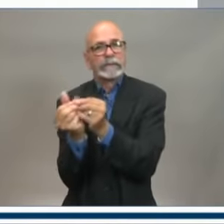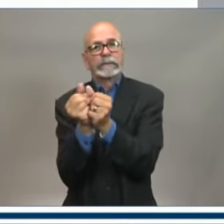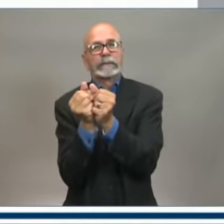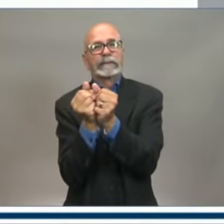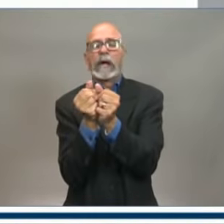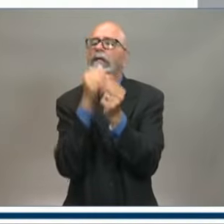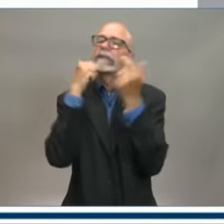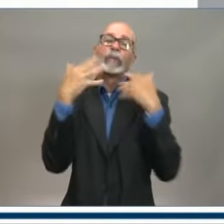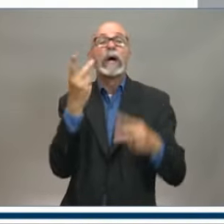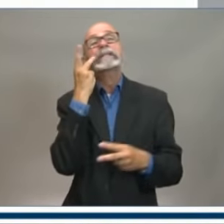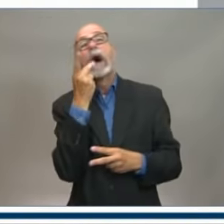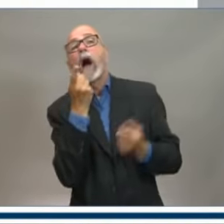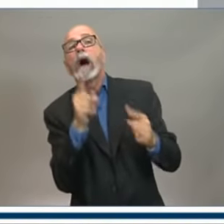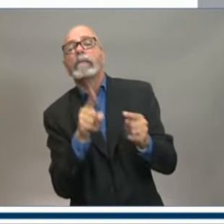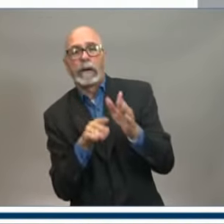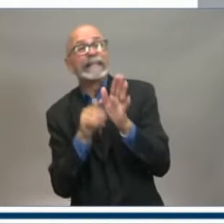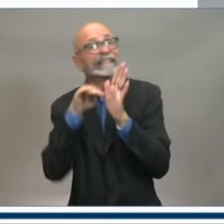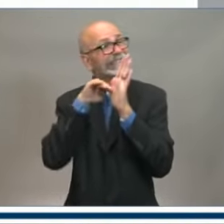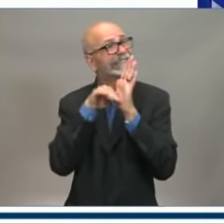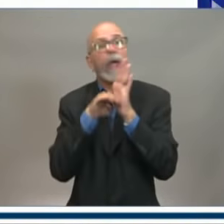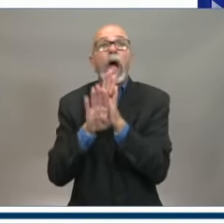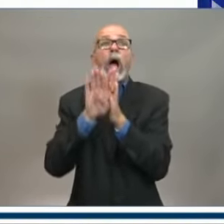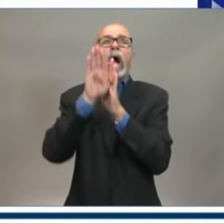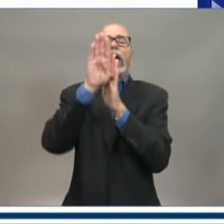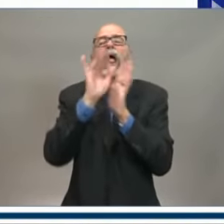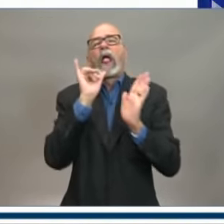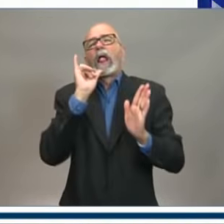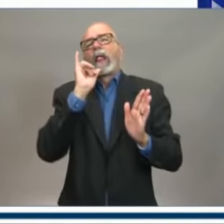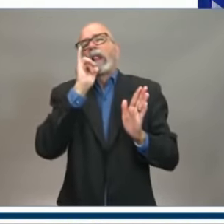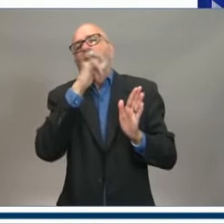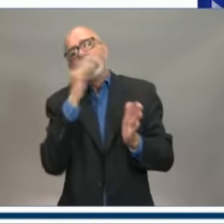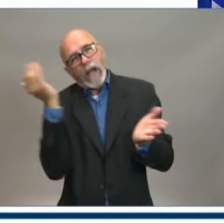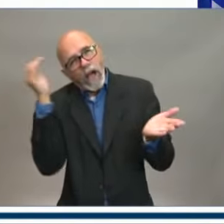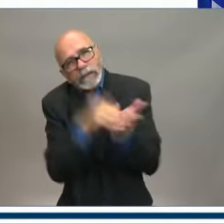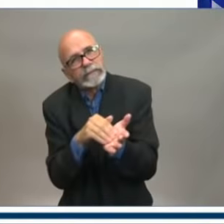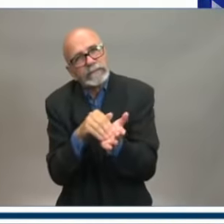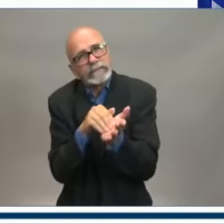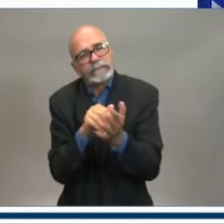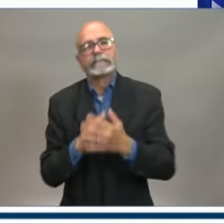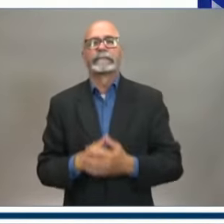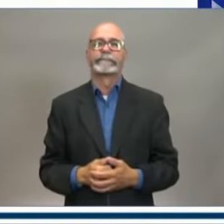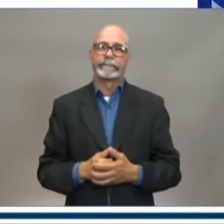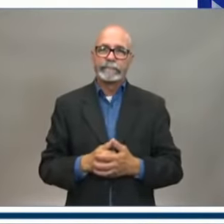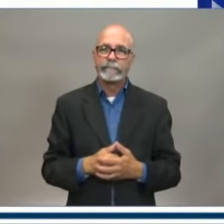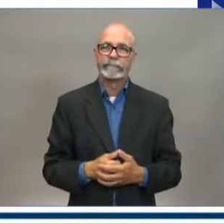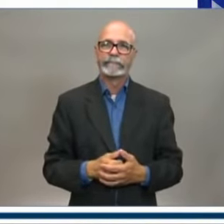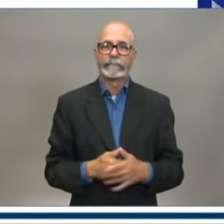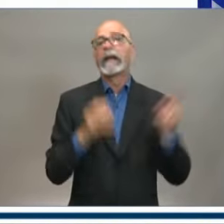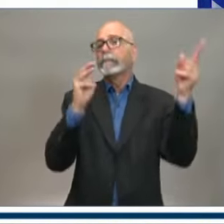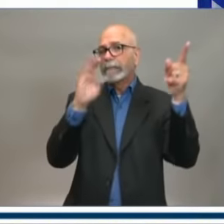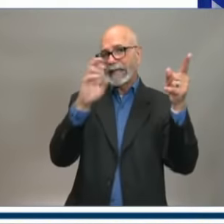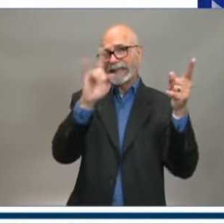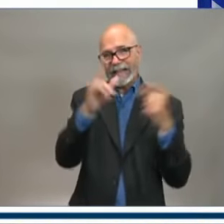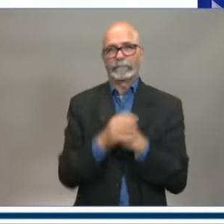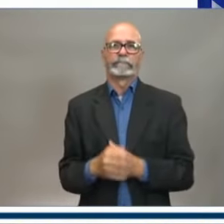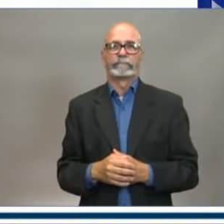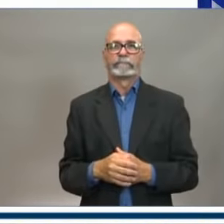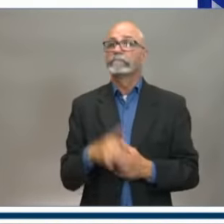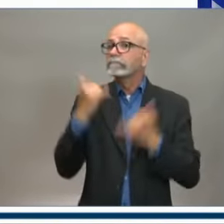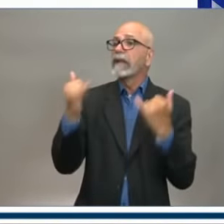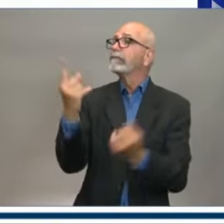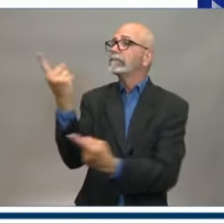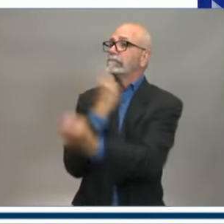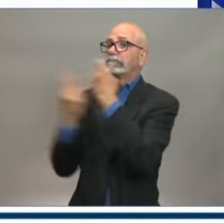public health requirements. Thank you, Dr. Strang. Chris, we'd be happy to take any questions. And there'll be one question and one follow-up for each